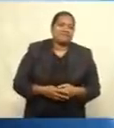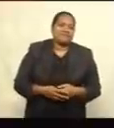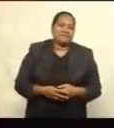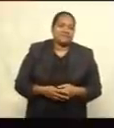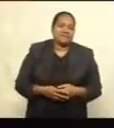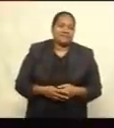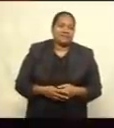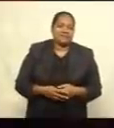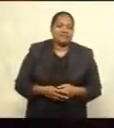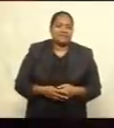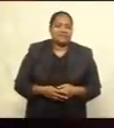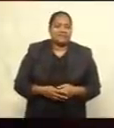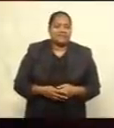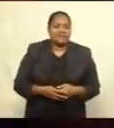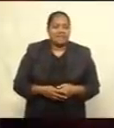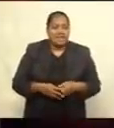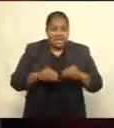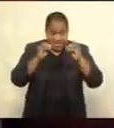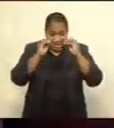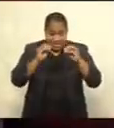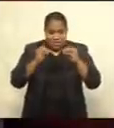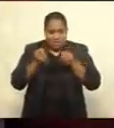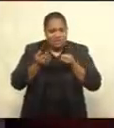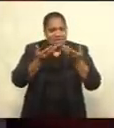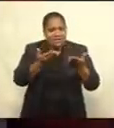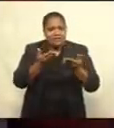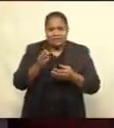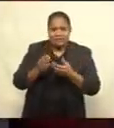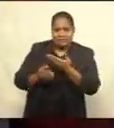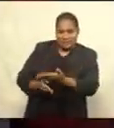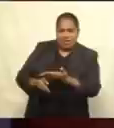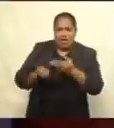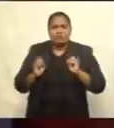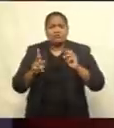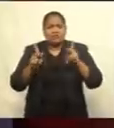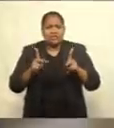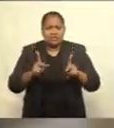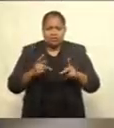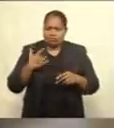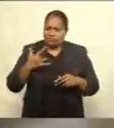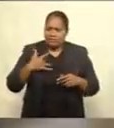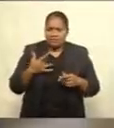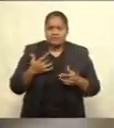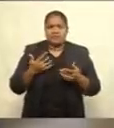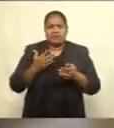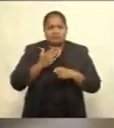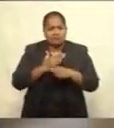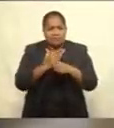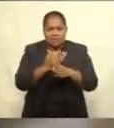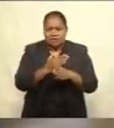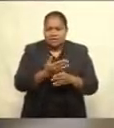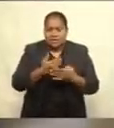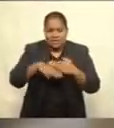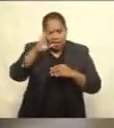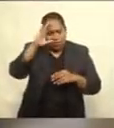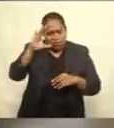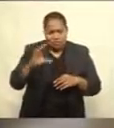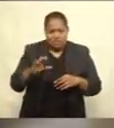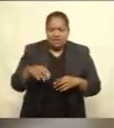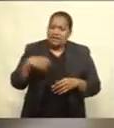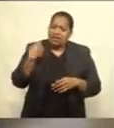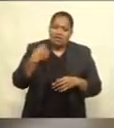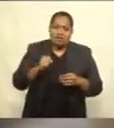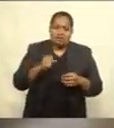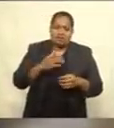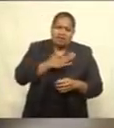noble. Teaching gave him many opportunities to live and work across the country. The retired teacher has no regrets, but has put his